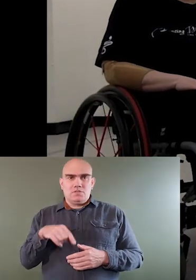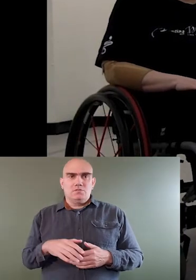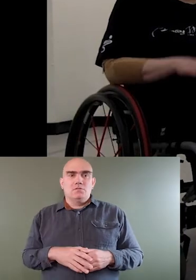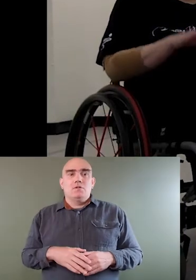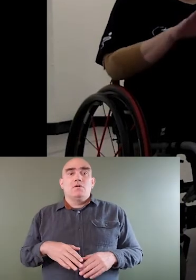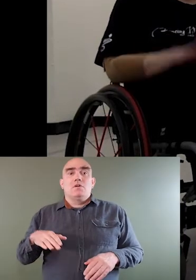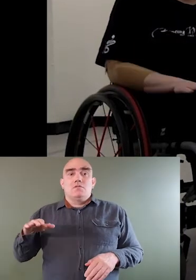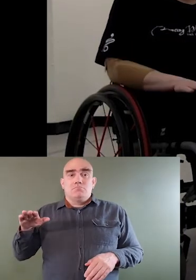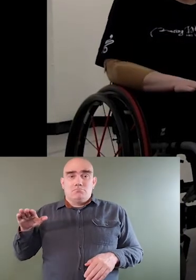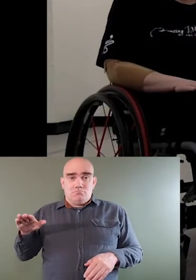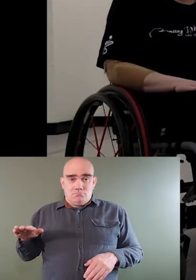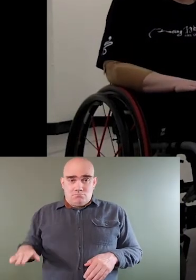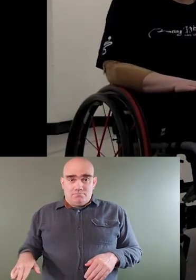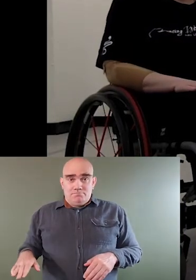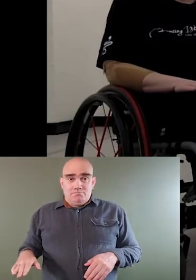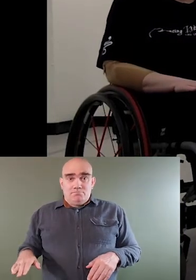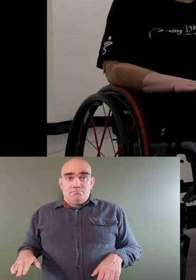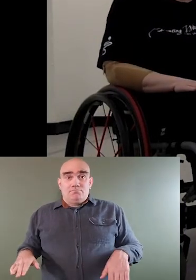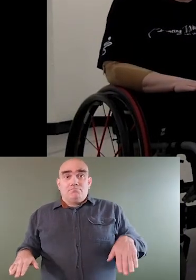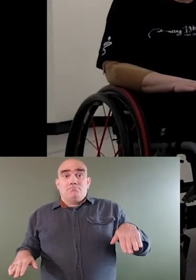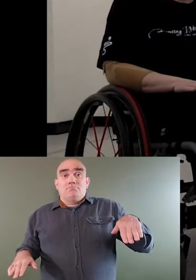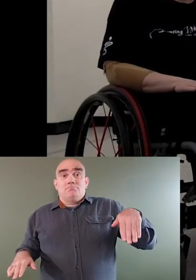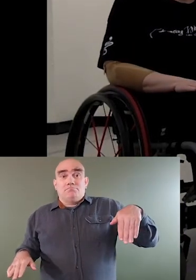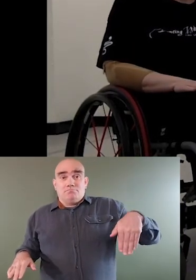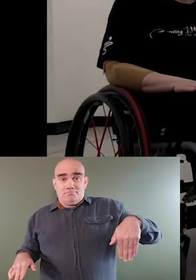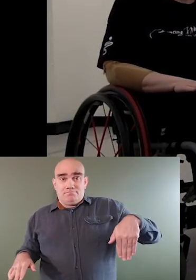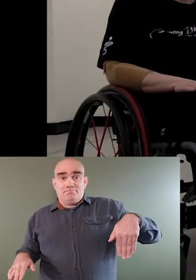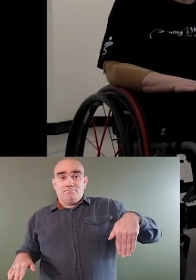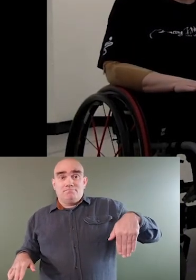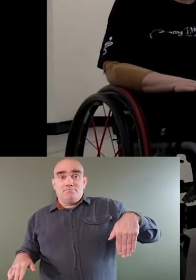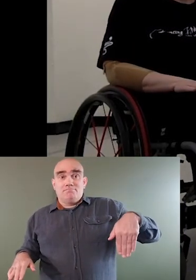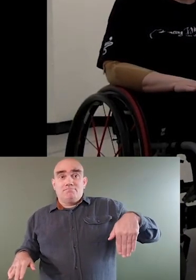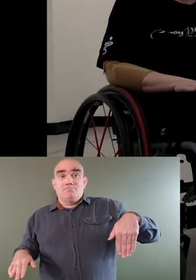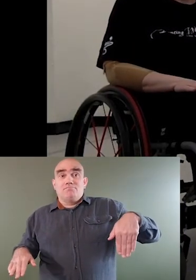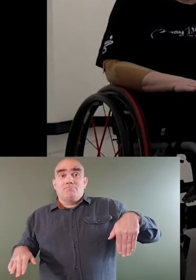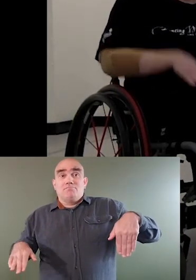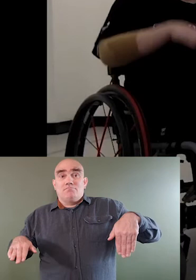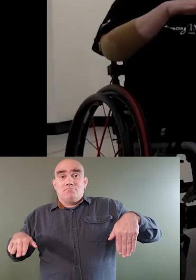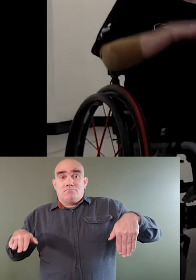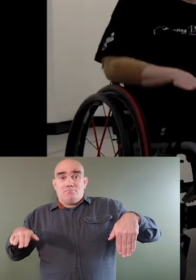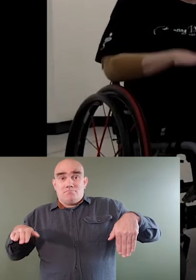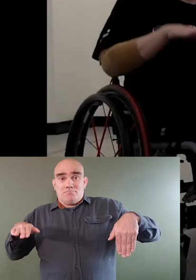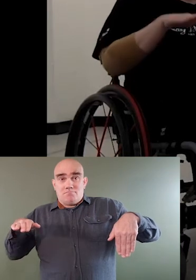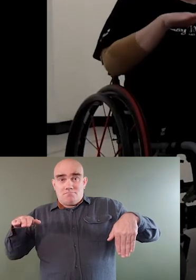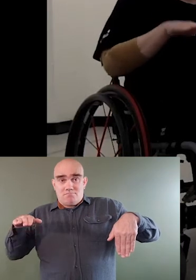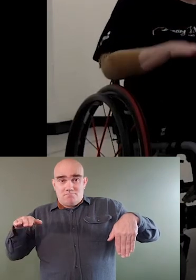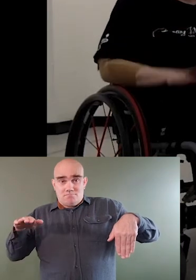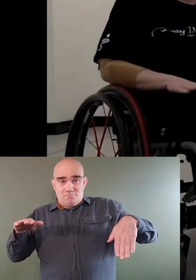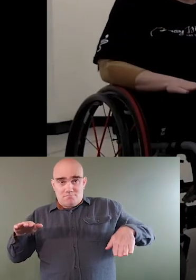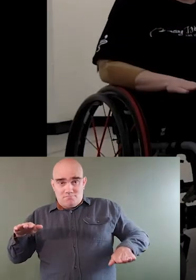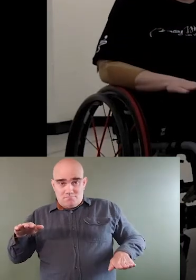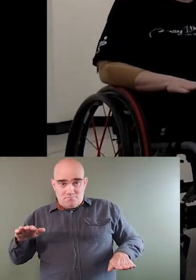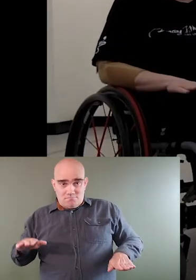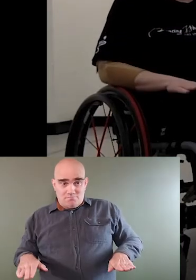we go step, tip, step hop,